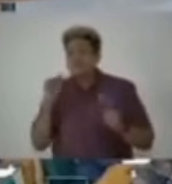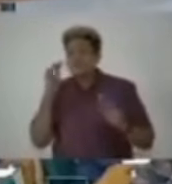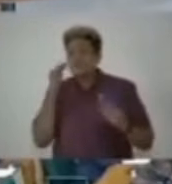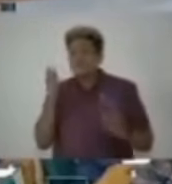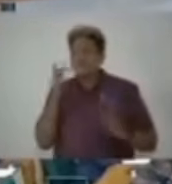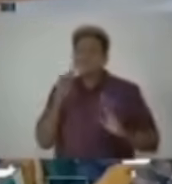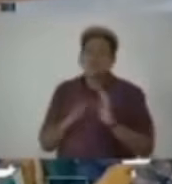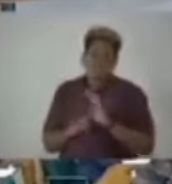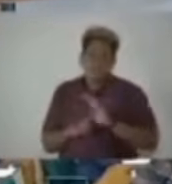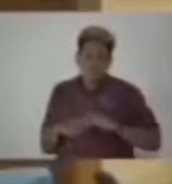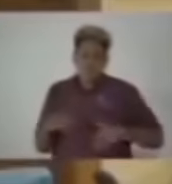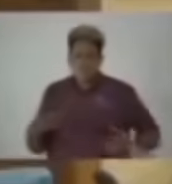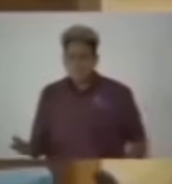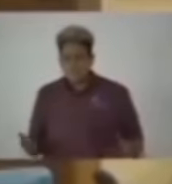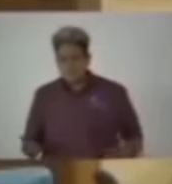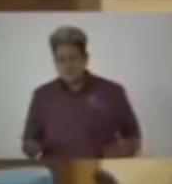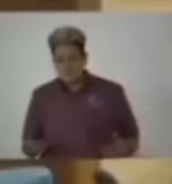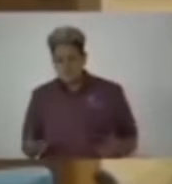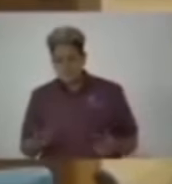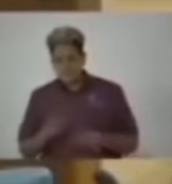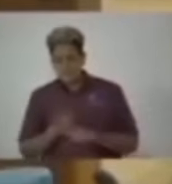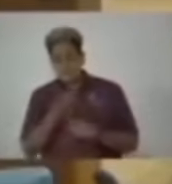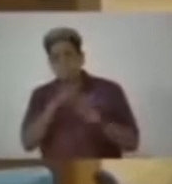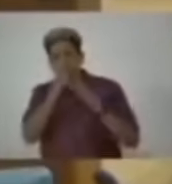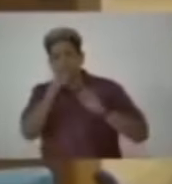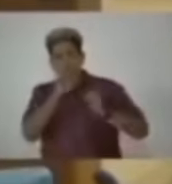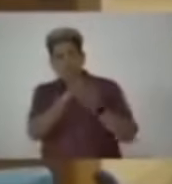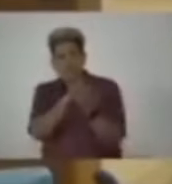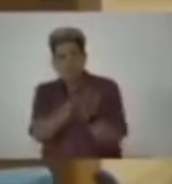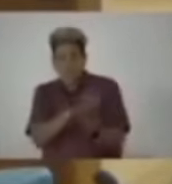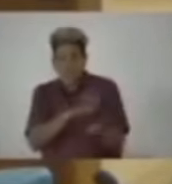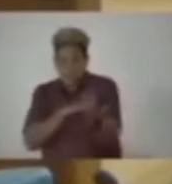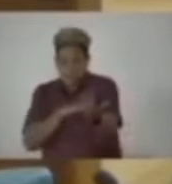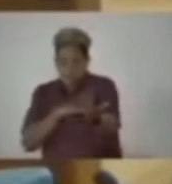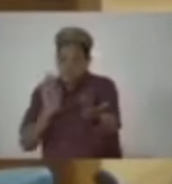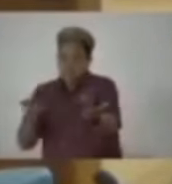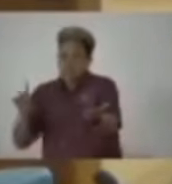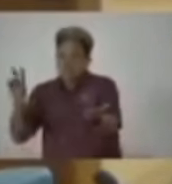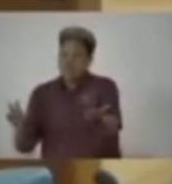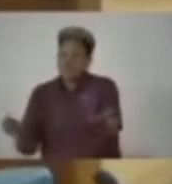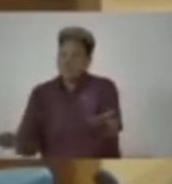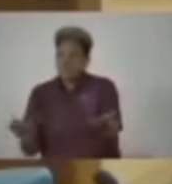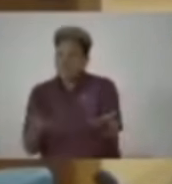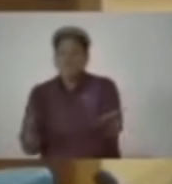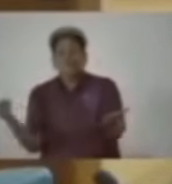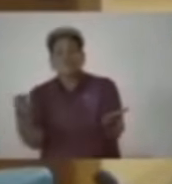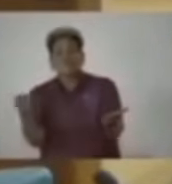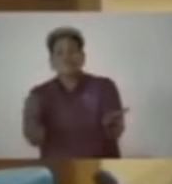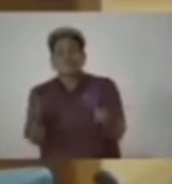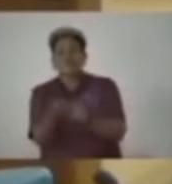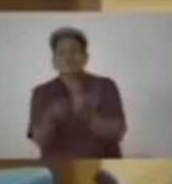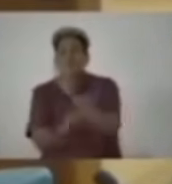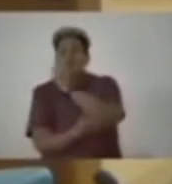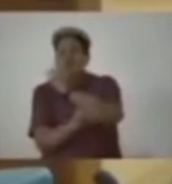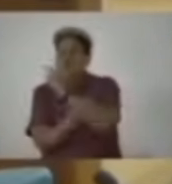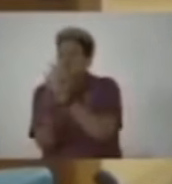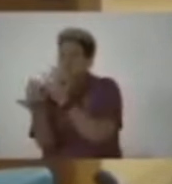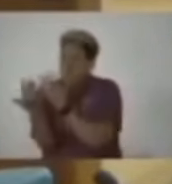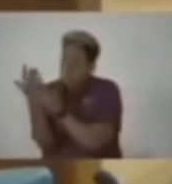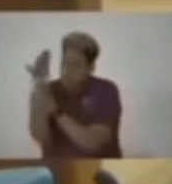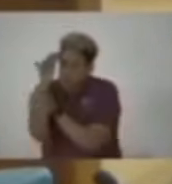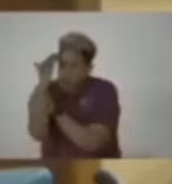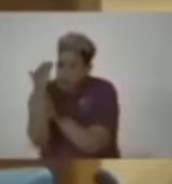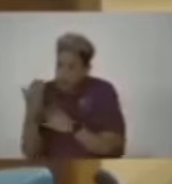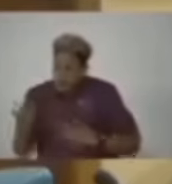for example, a special report is tabled on the matter that the country is waiting to hear,